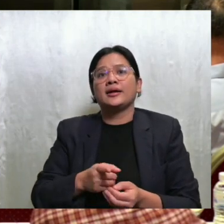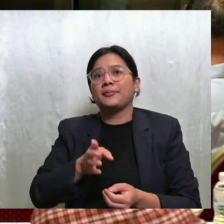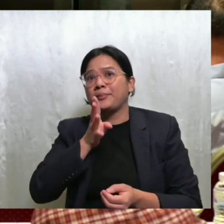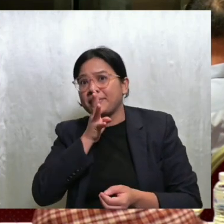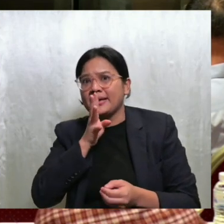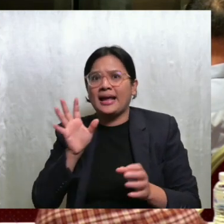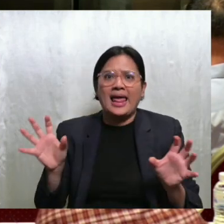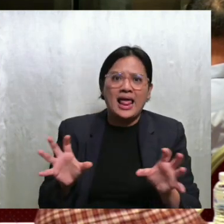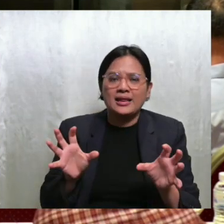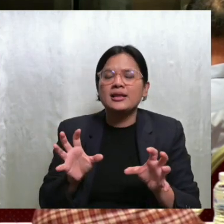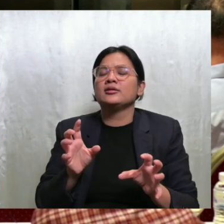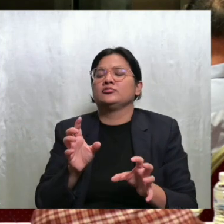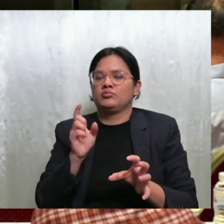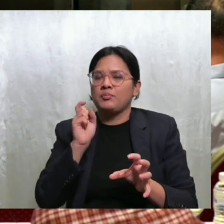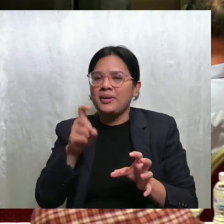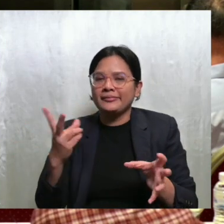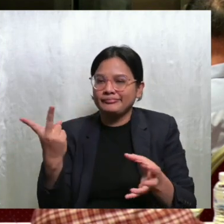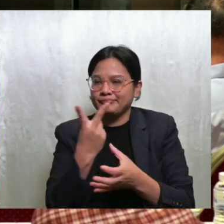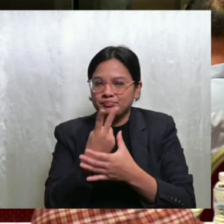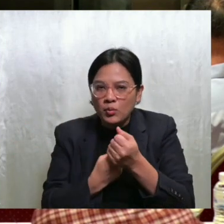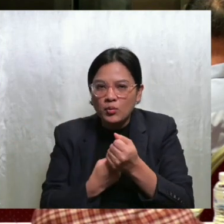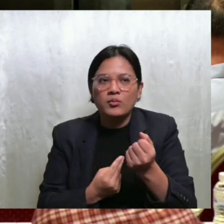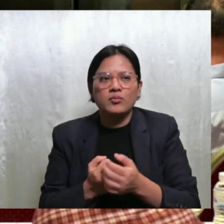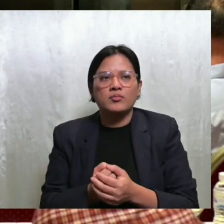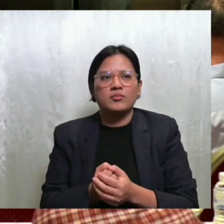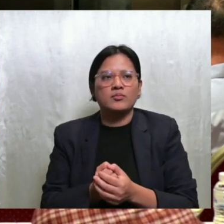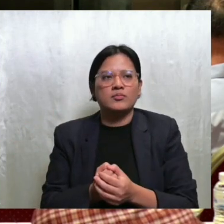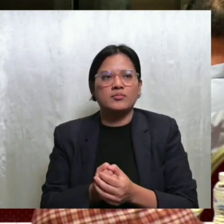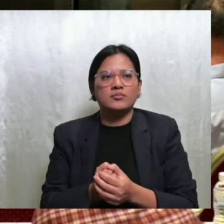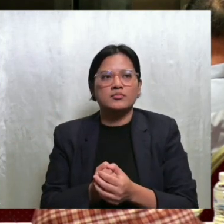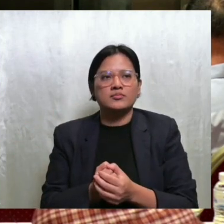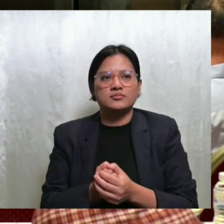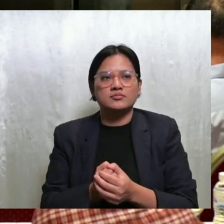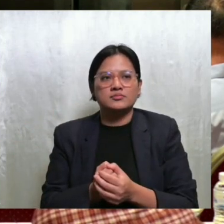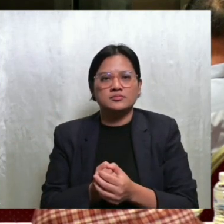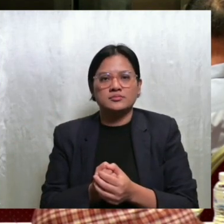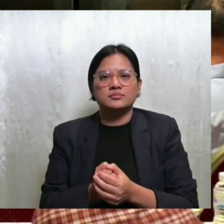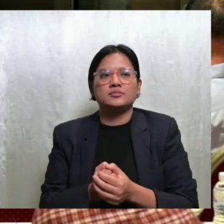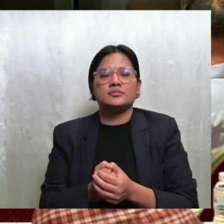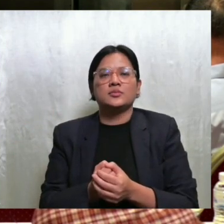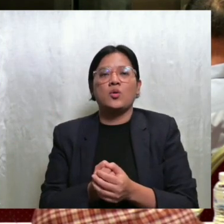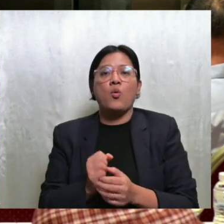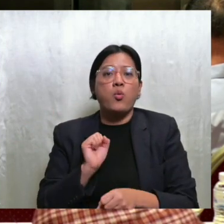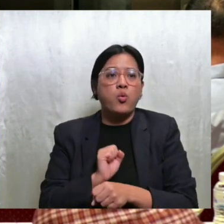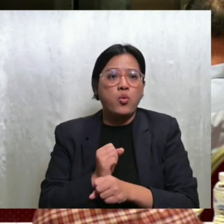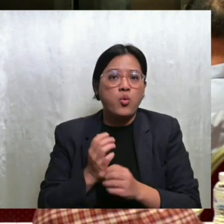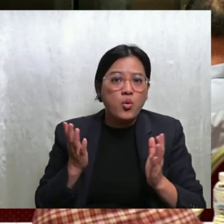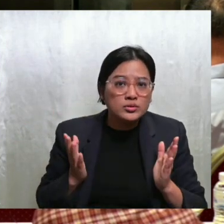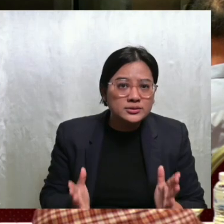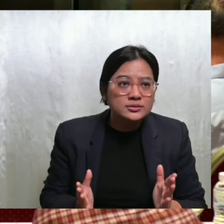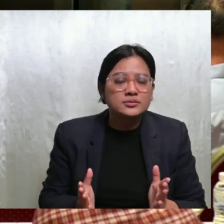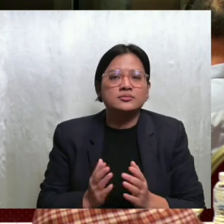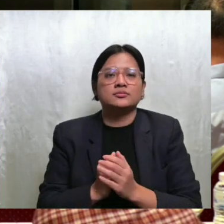about, grappling with teacher realities within these settings. So without further ado, I will introduce our